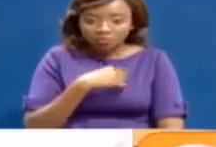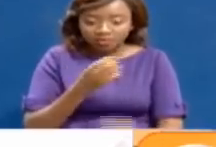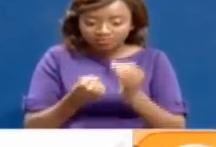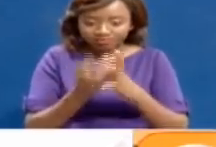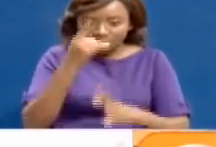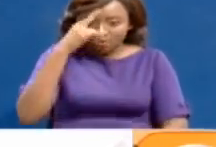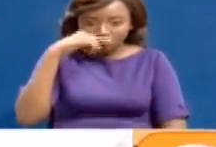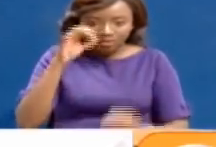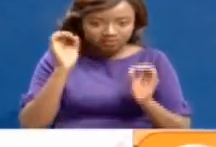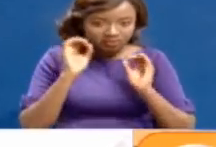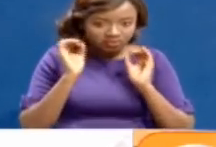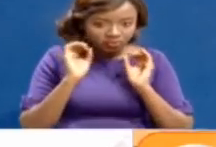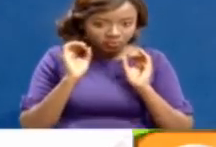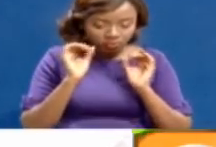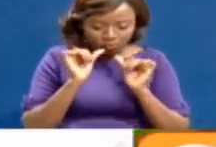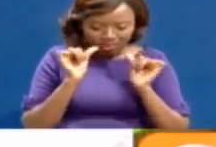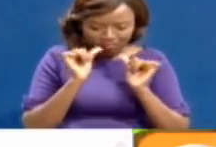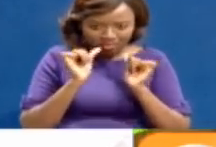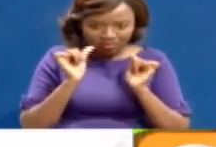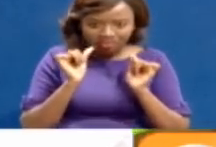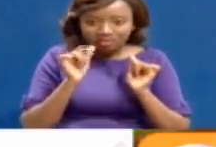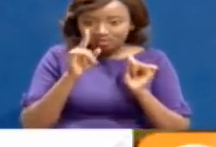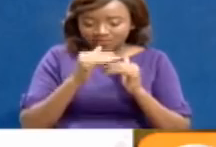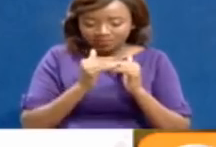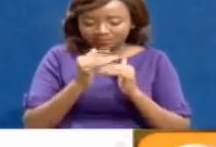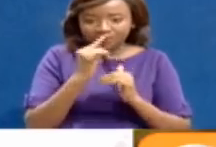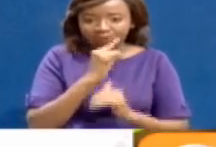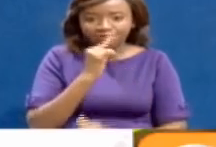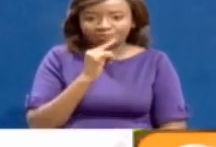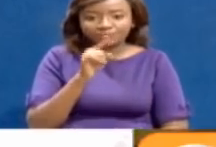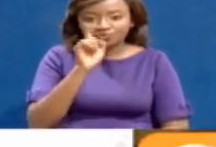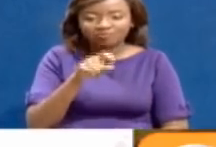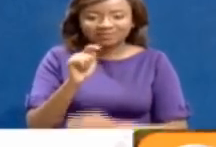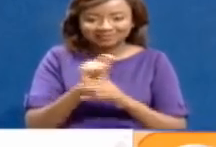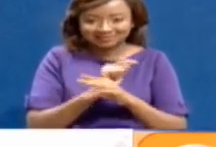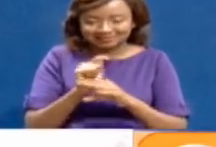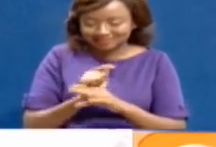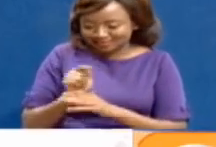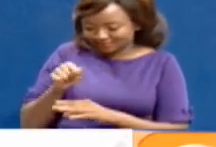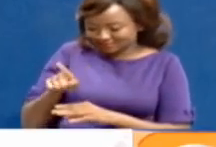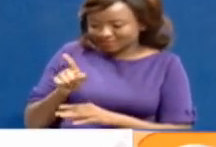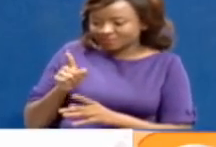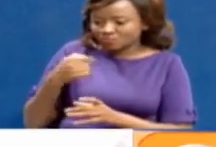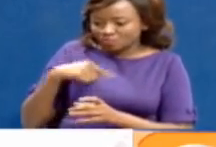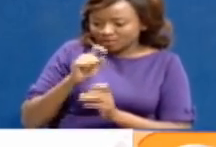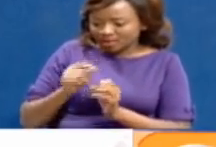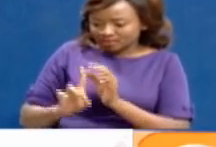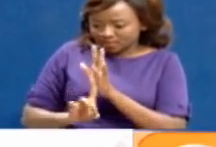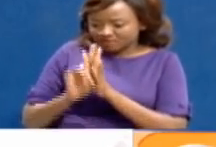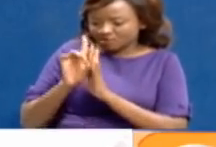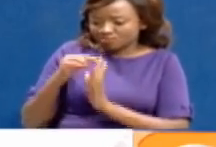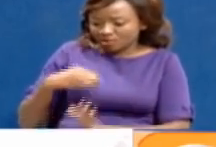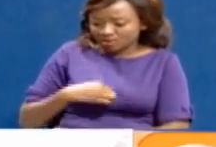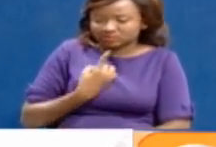right at this particular point, we're going to be in trouble. You have to train your own. You have to develop your own